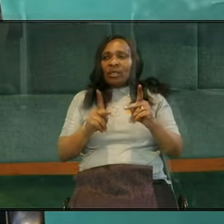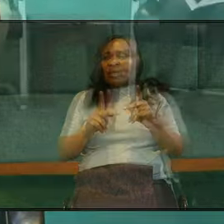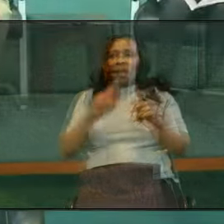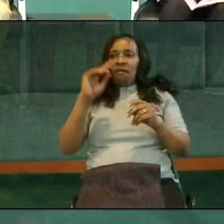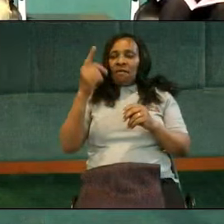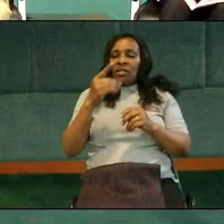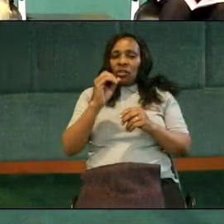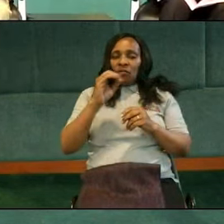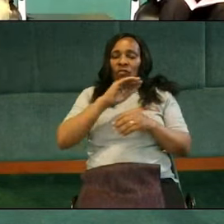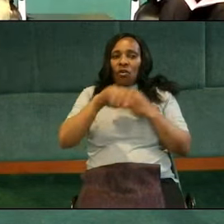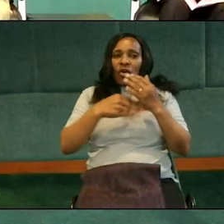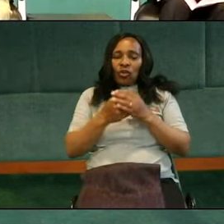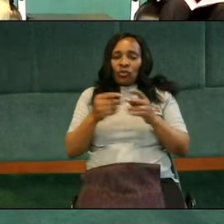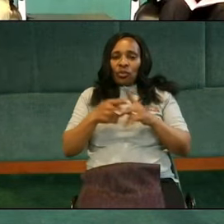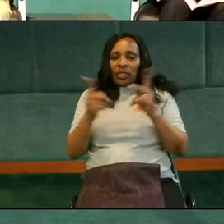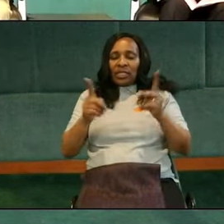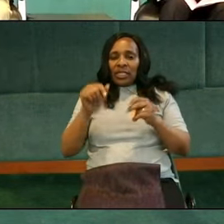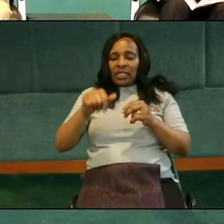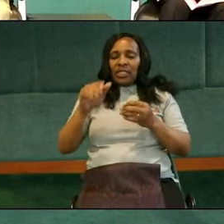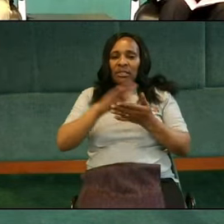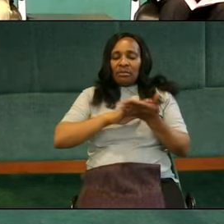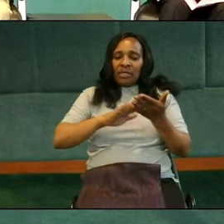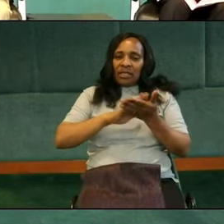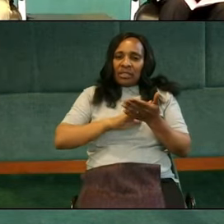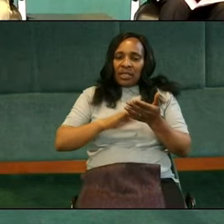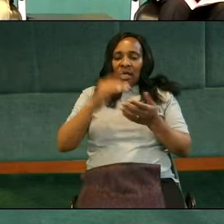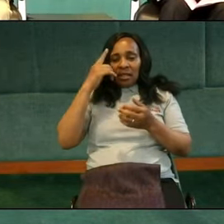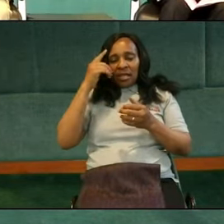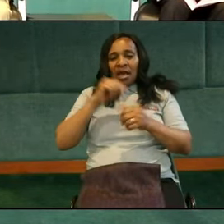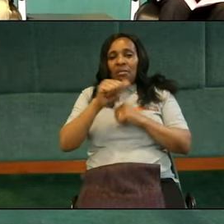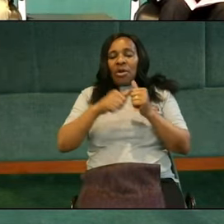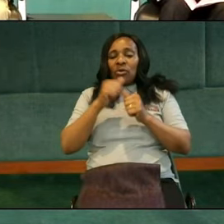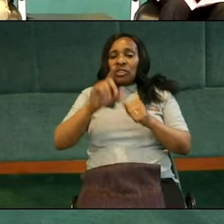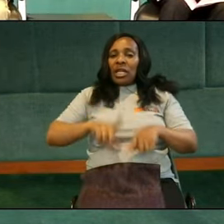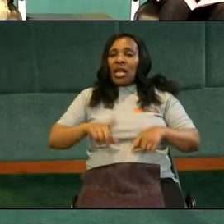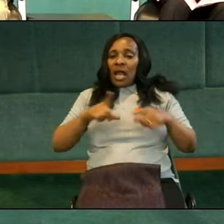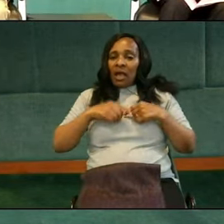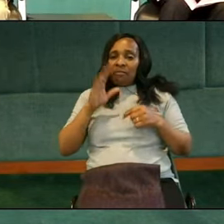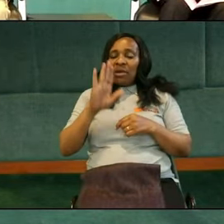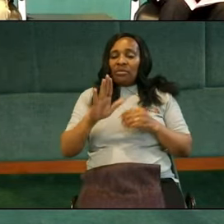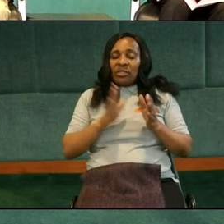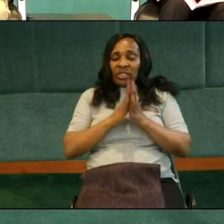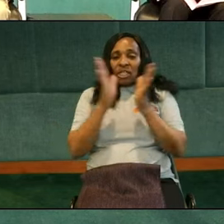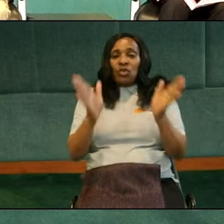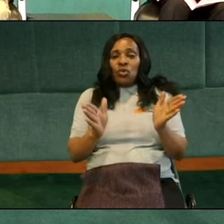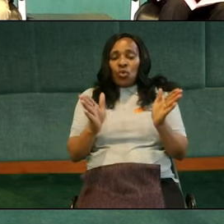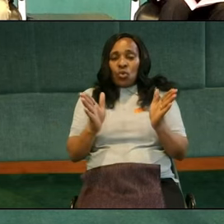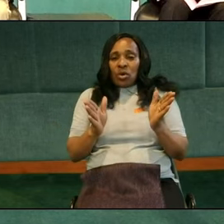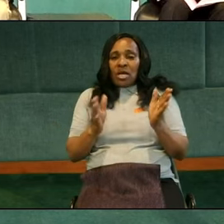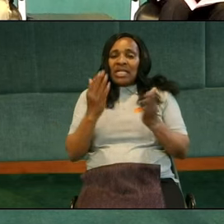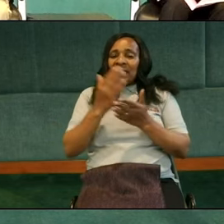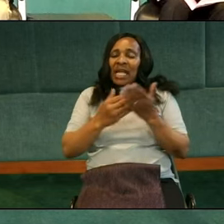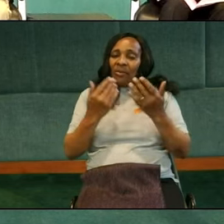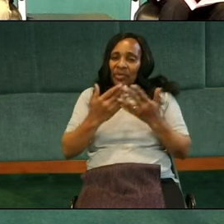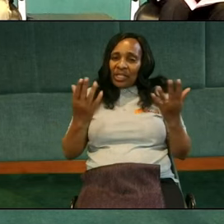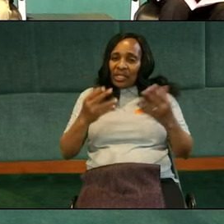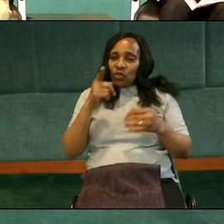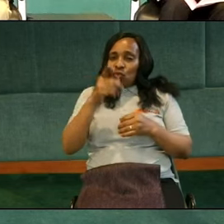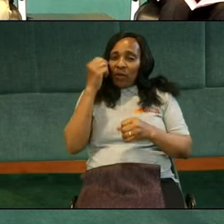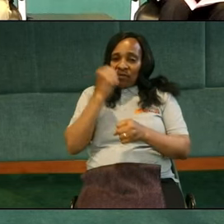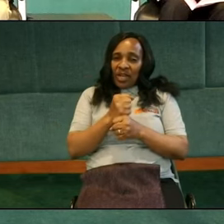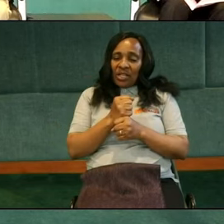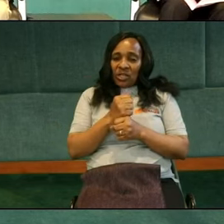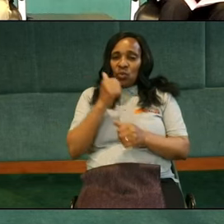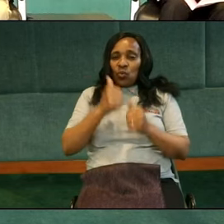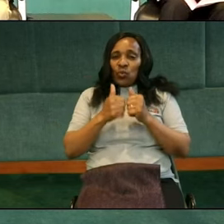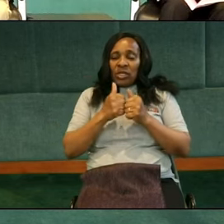First of all, to begin this basis, if you think about your life in general, there's some things that you've done